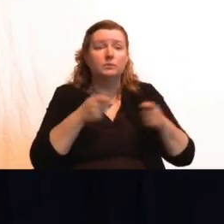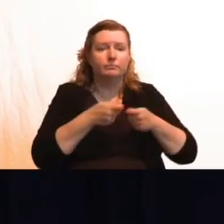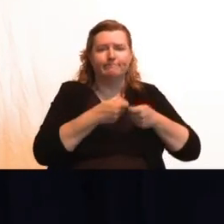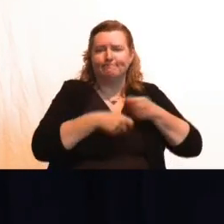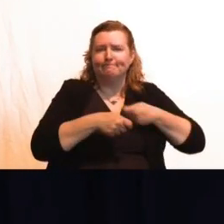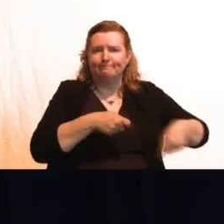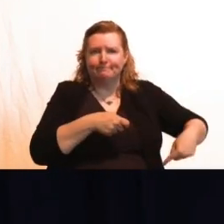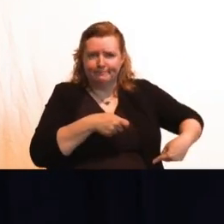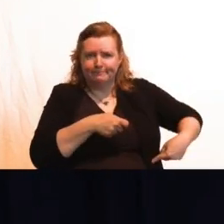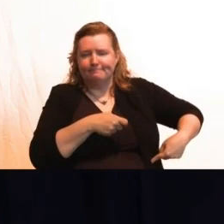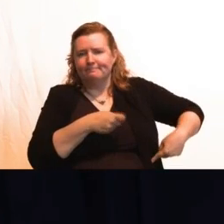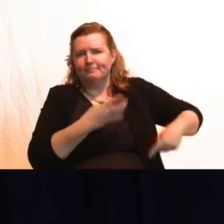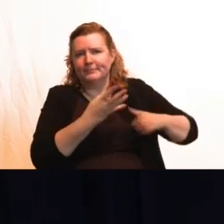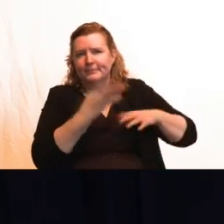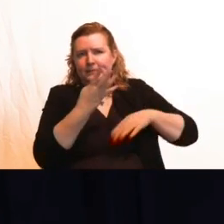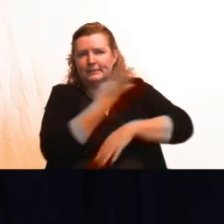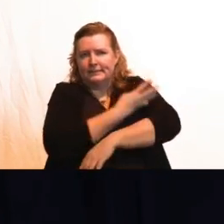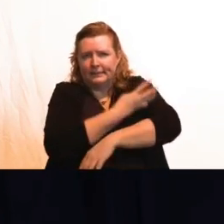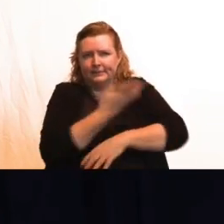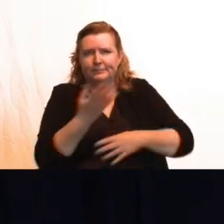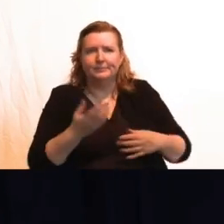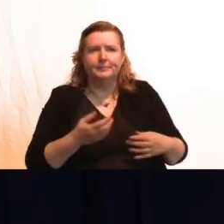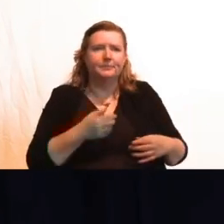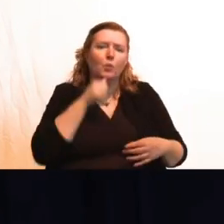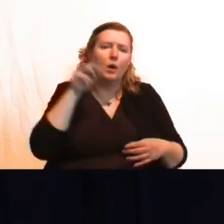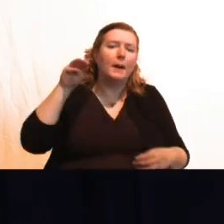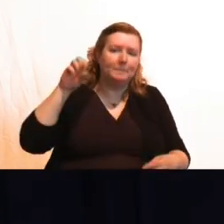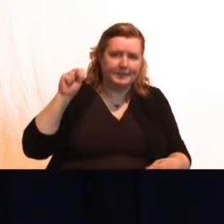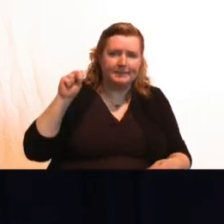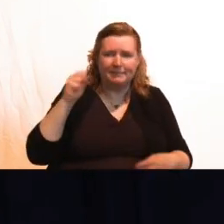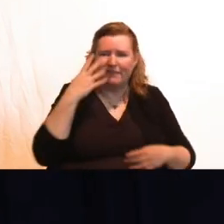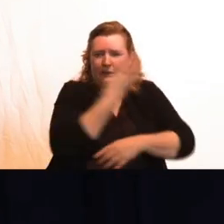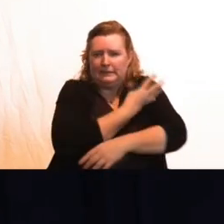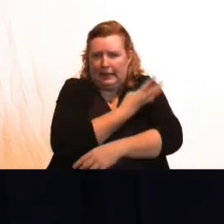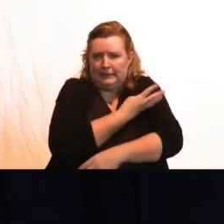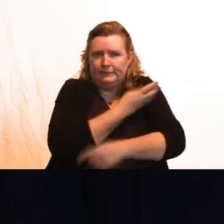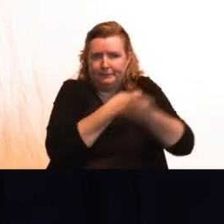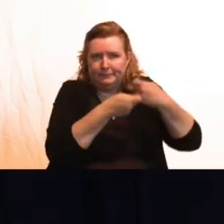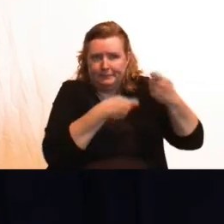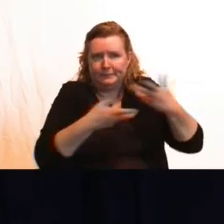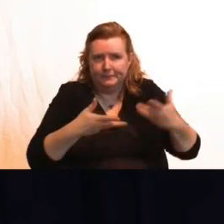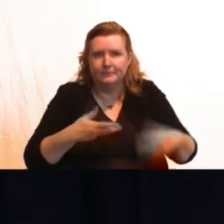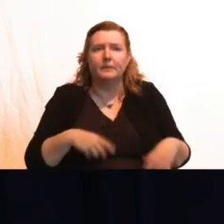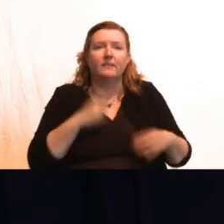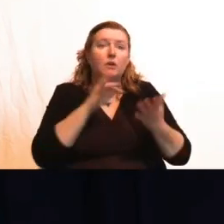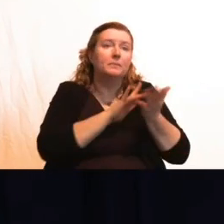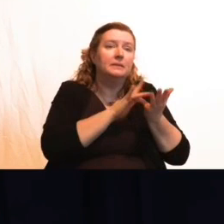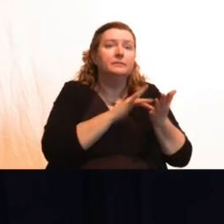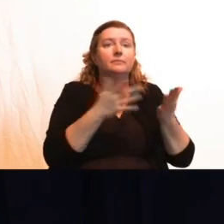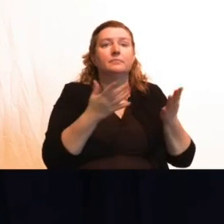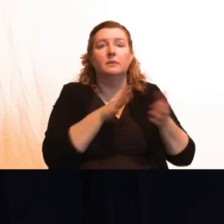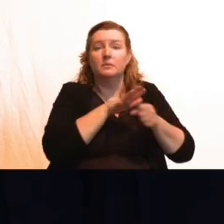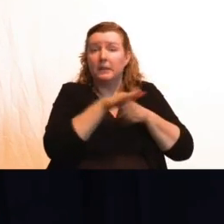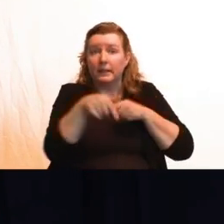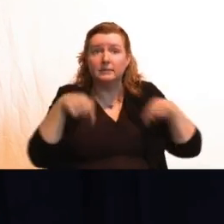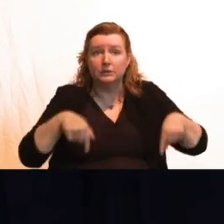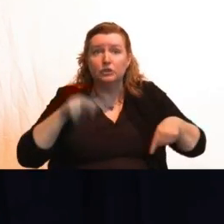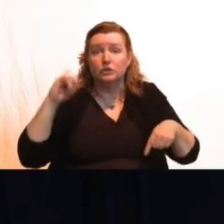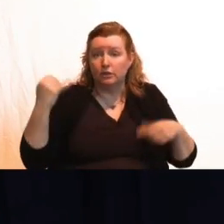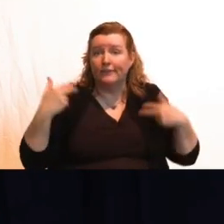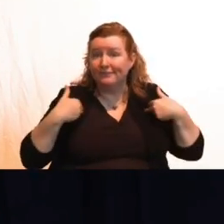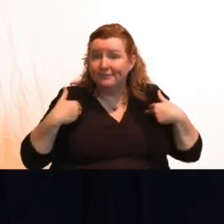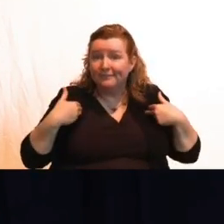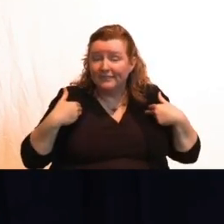state. And we're hoping that physicians will make sure that their